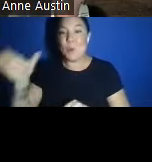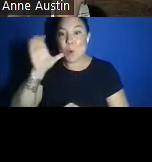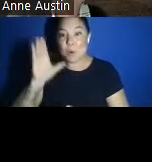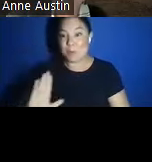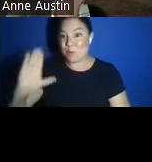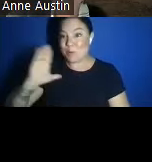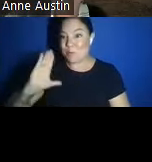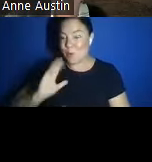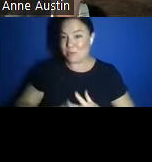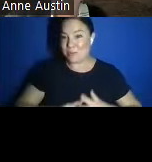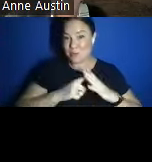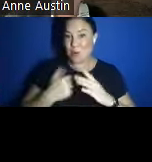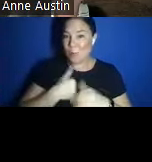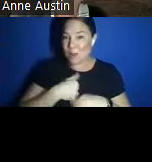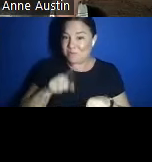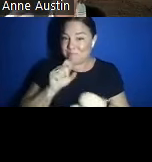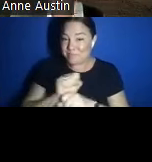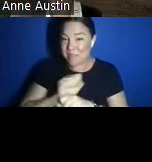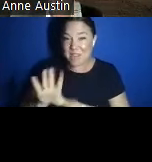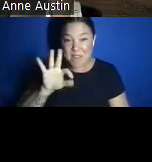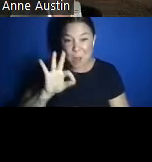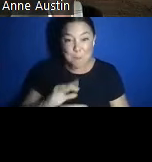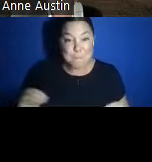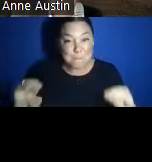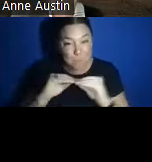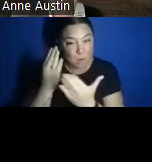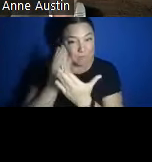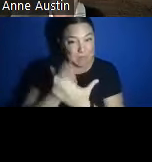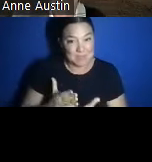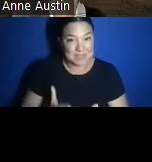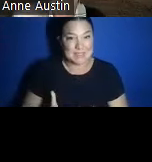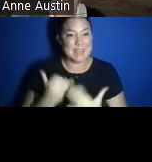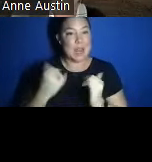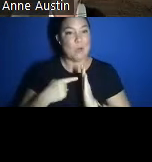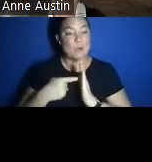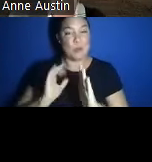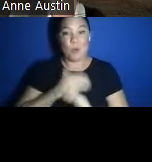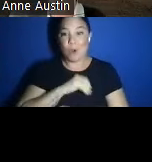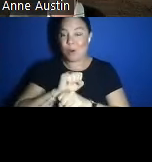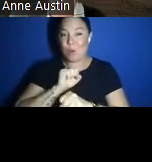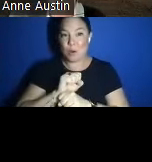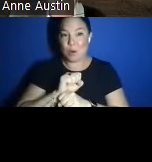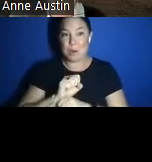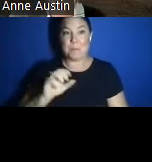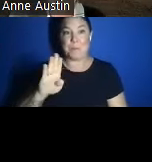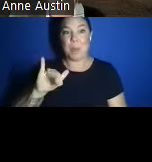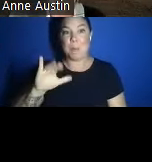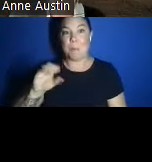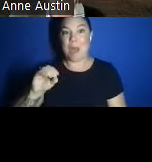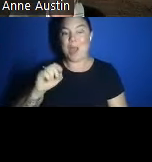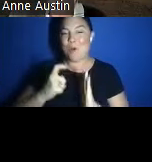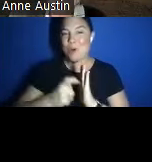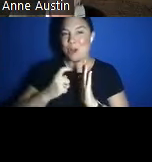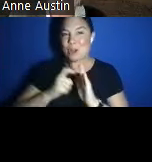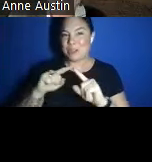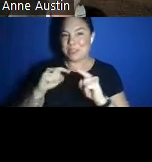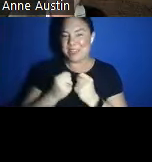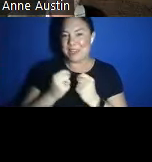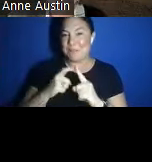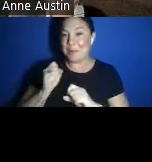actually found many more. And so I want to bring you to the work we're doing. This is the bioarchaeology team from